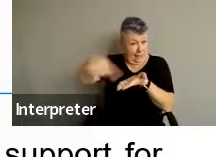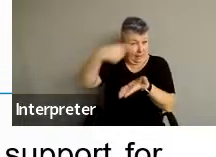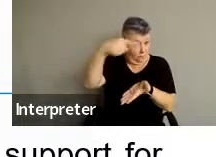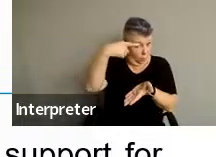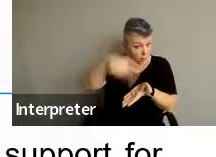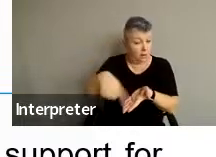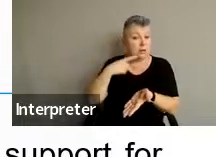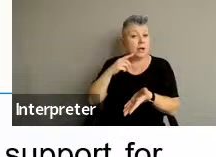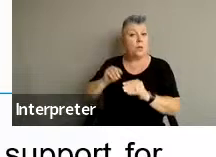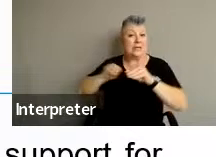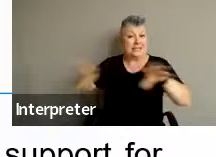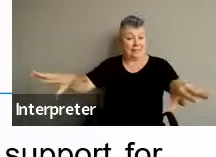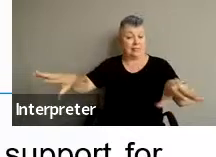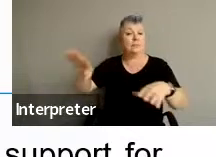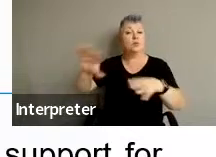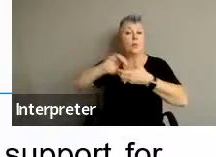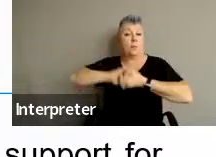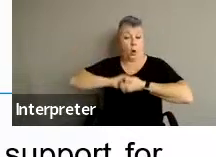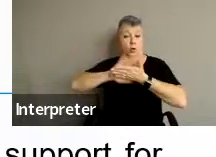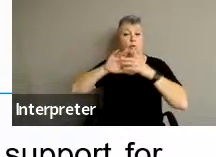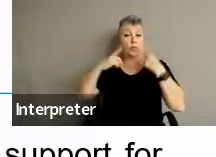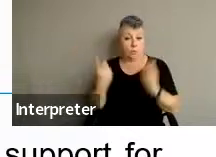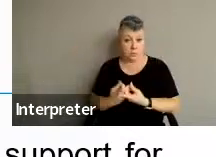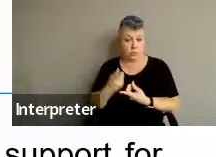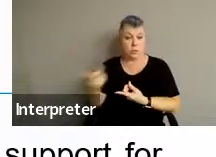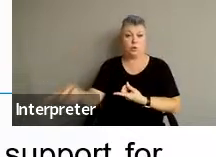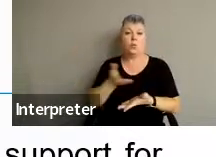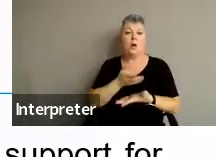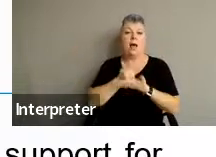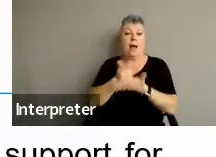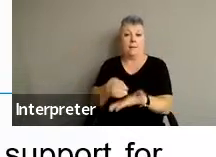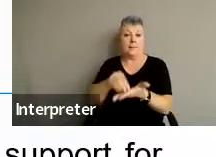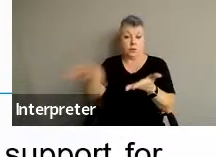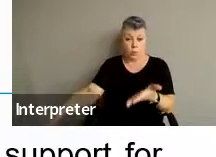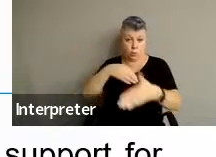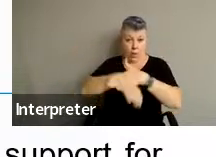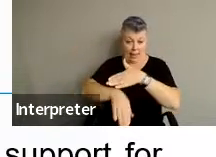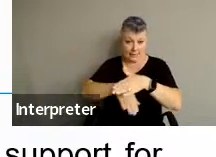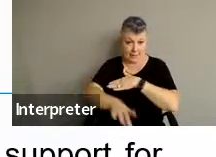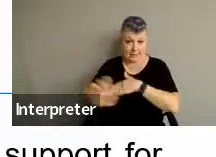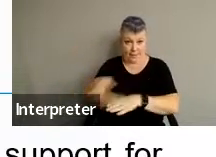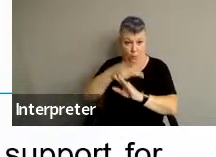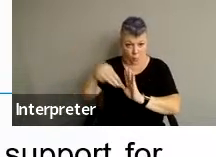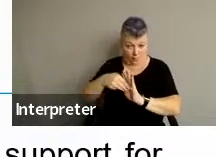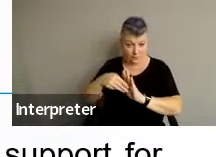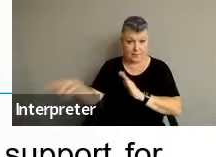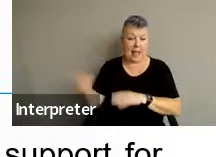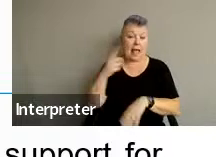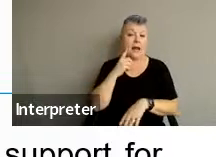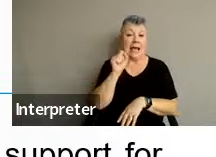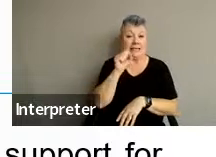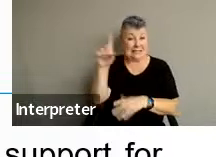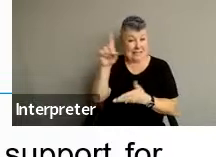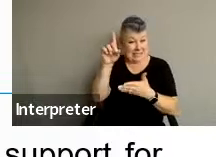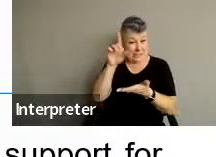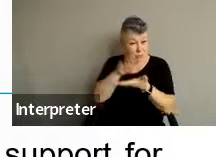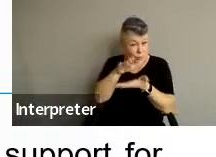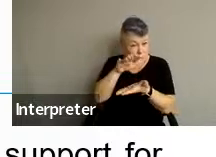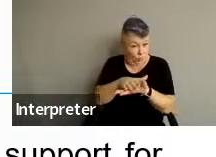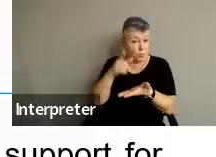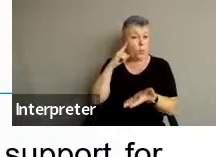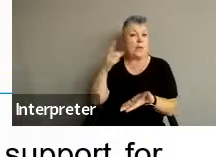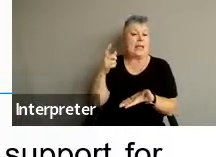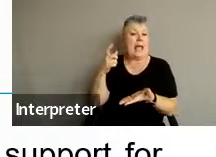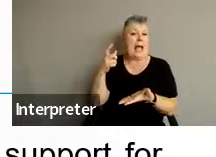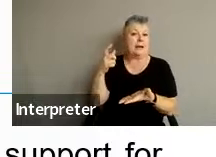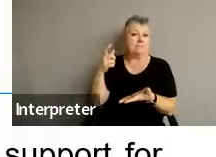partner districts to help our students access their programs. In our SSD schools, we received enrichment funds or enrichment learning